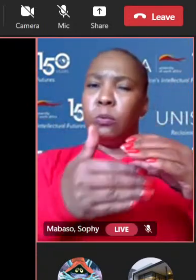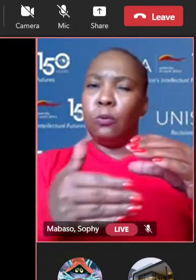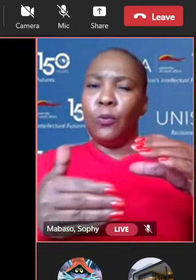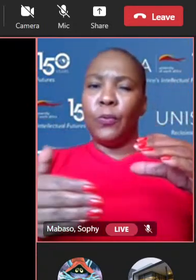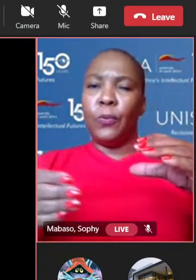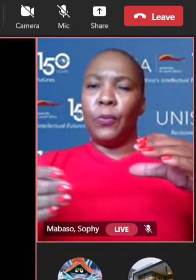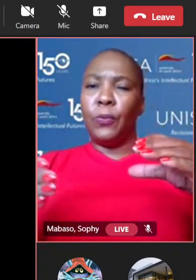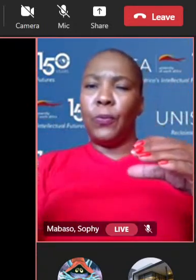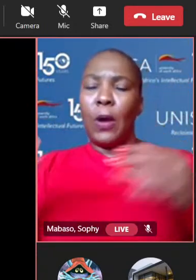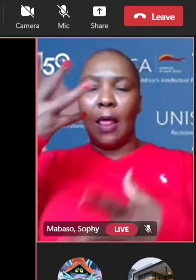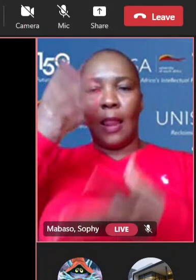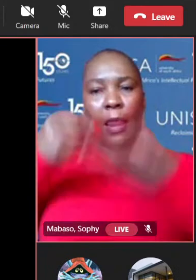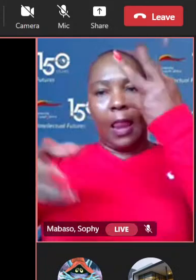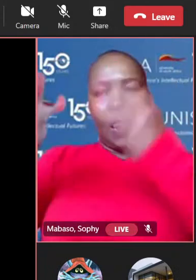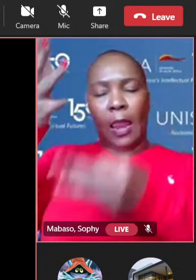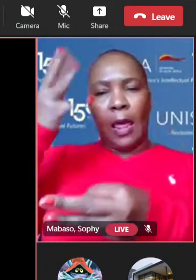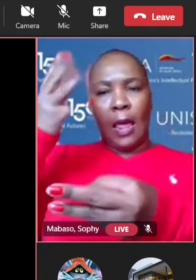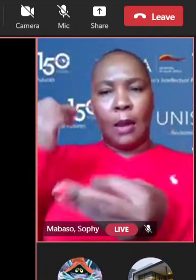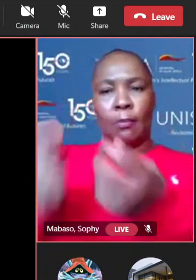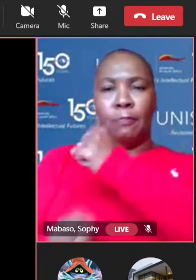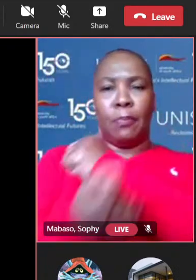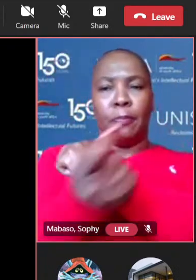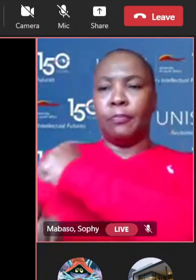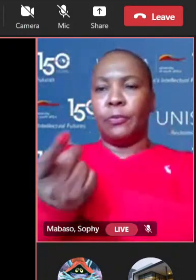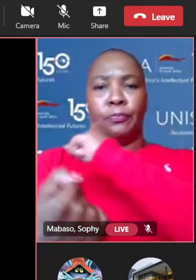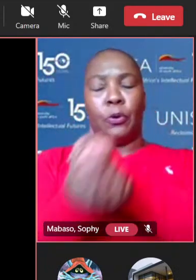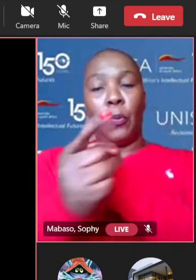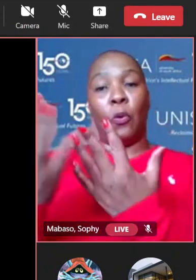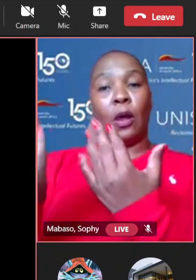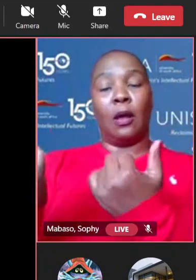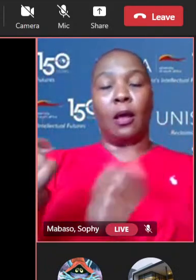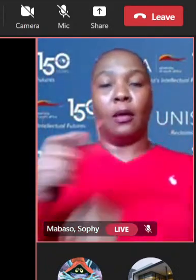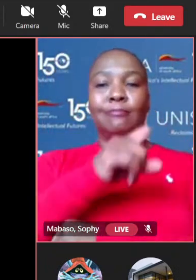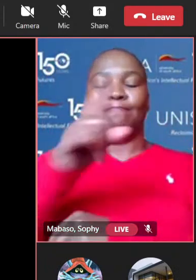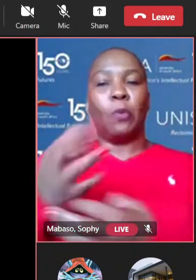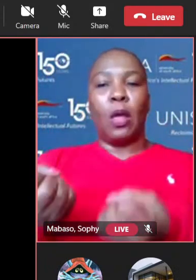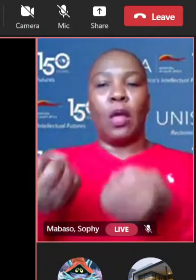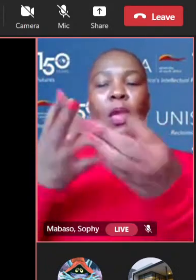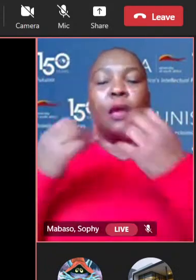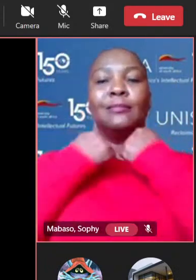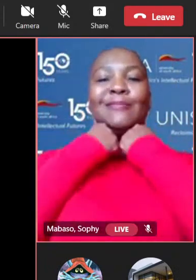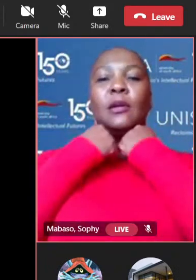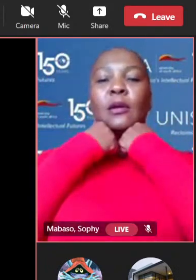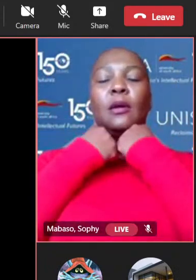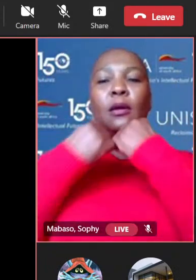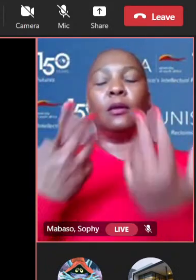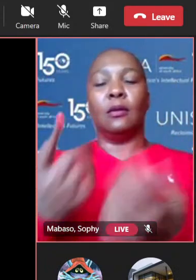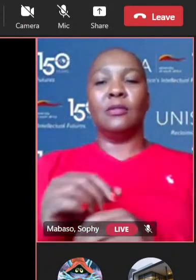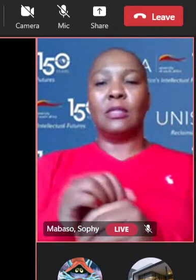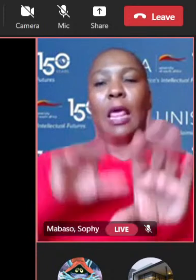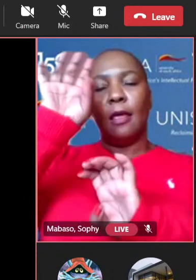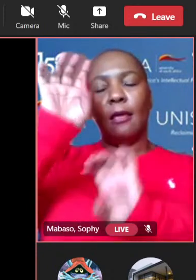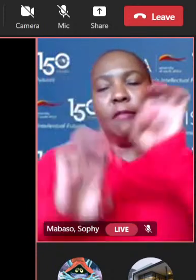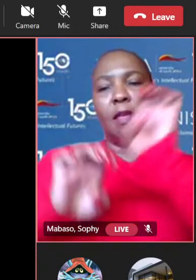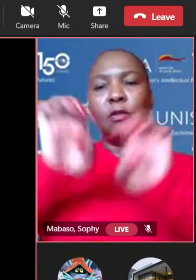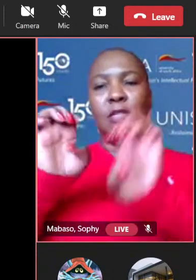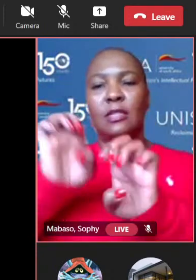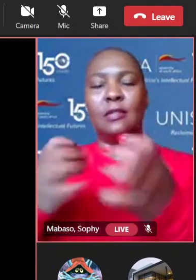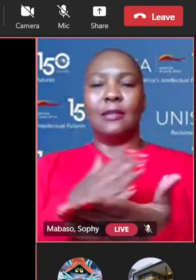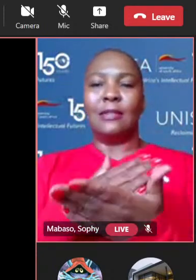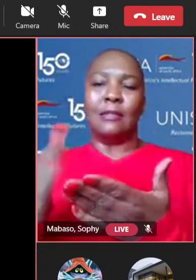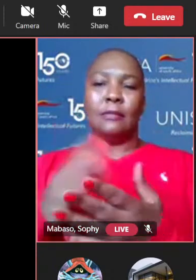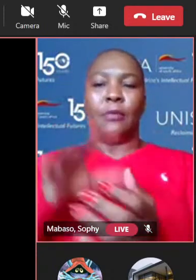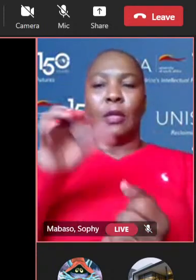learning is taking place, we will expect you to also submit assignments. You will also be evaluated summatively at the end of